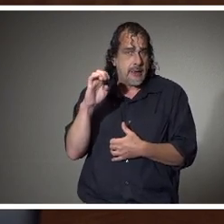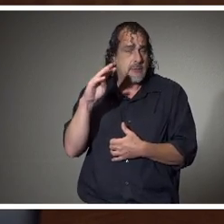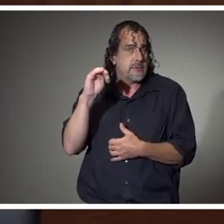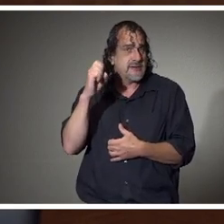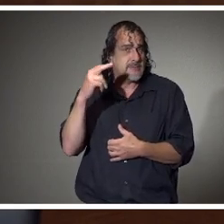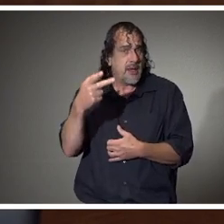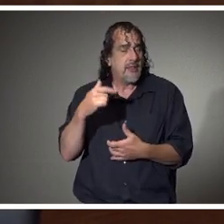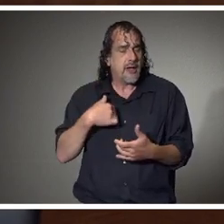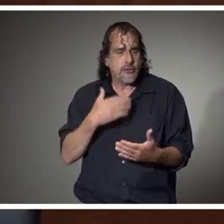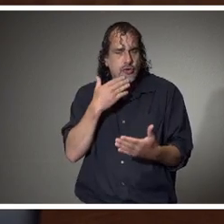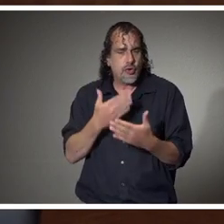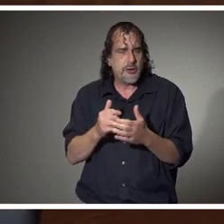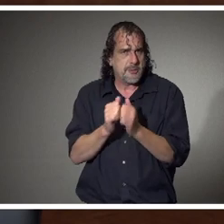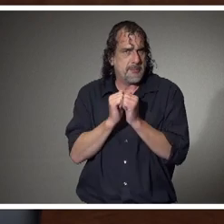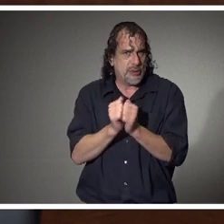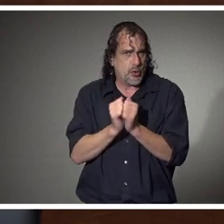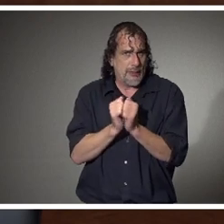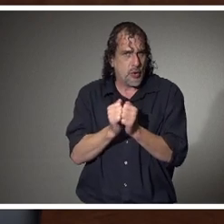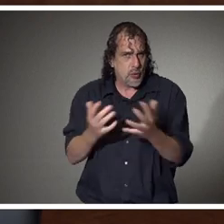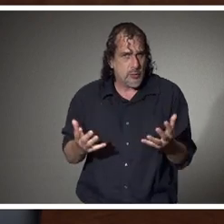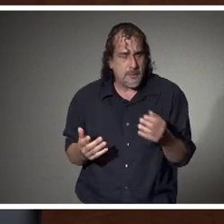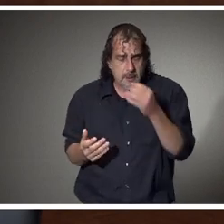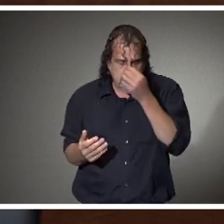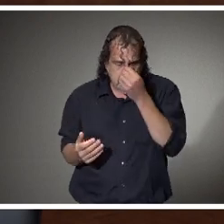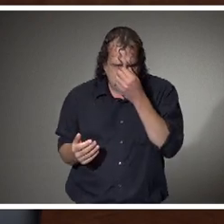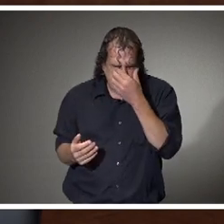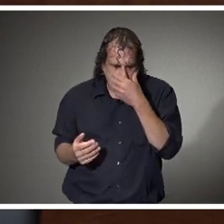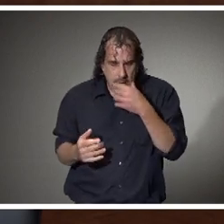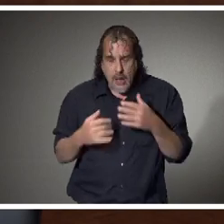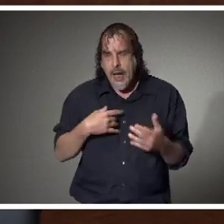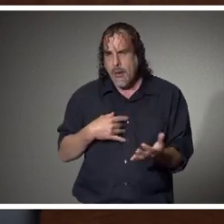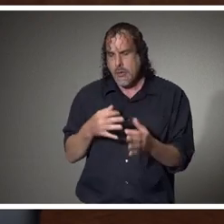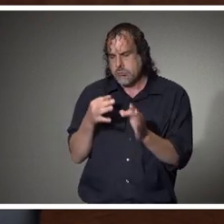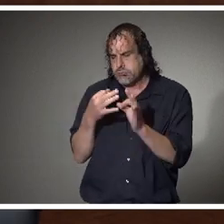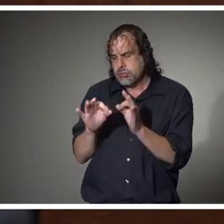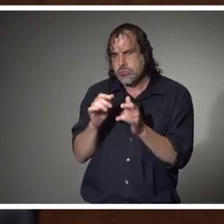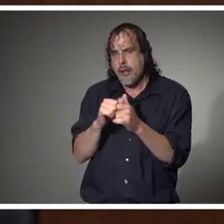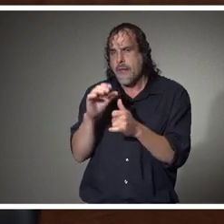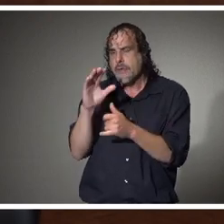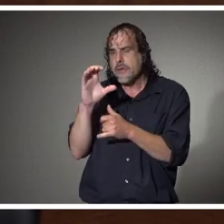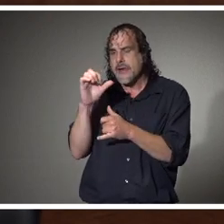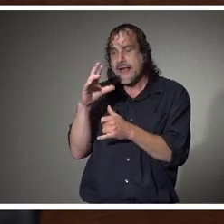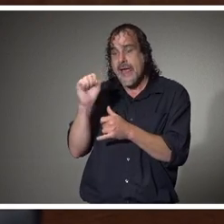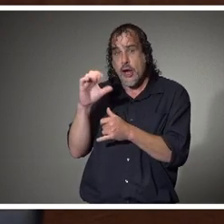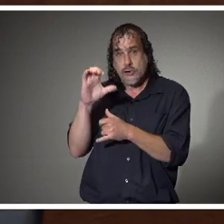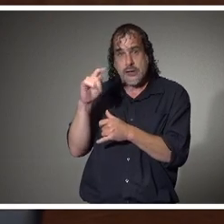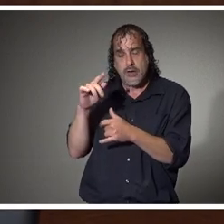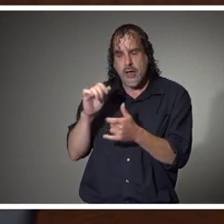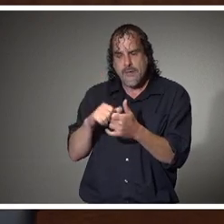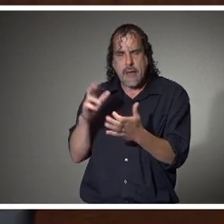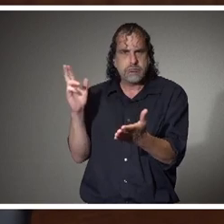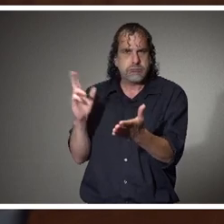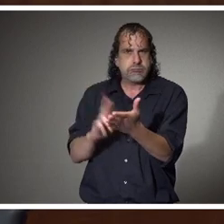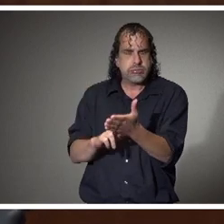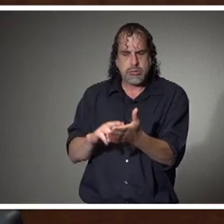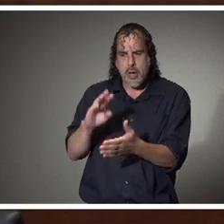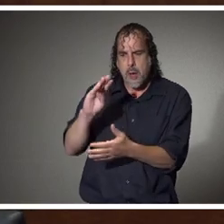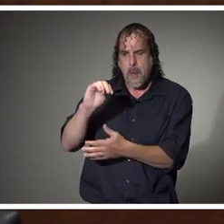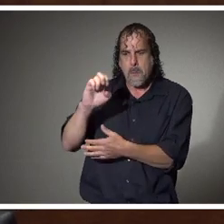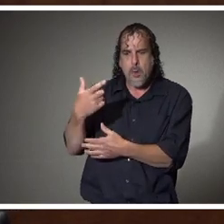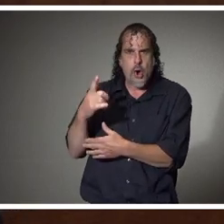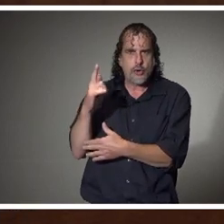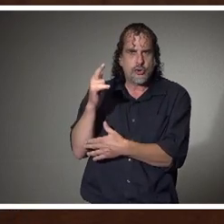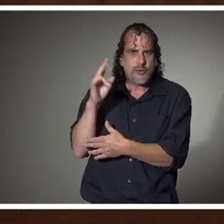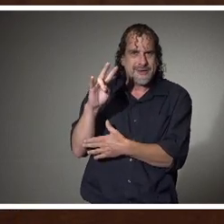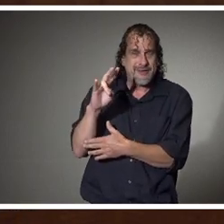together. I'll begin with a brief report on the CARES Act. The CARES Act was signed into law March 27th. It's